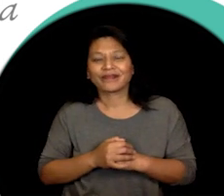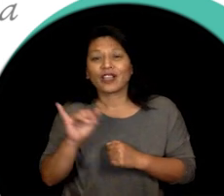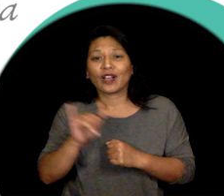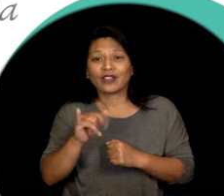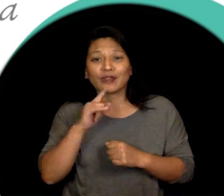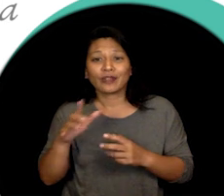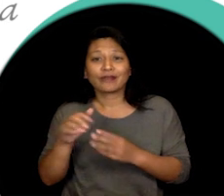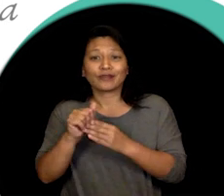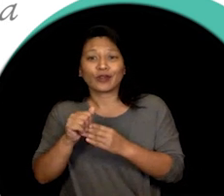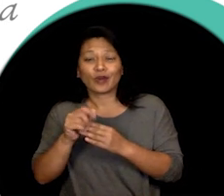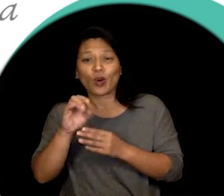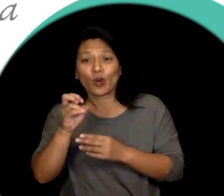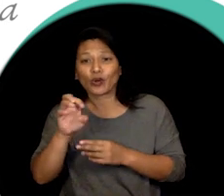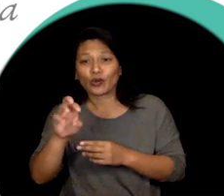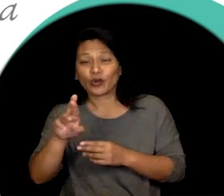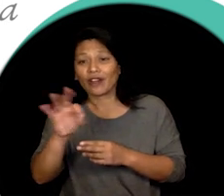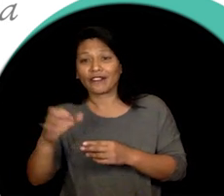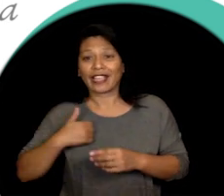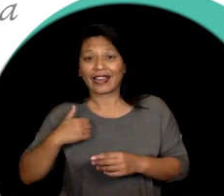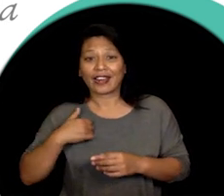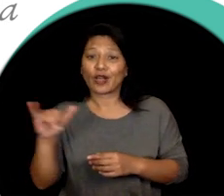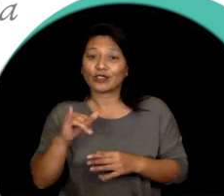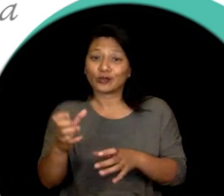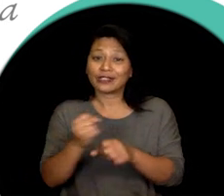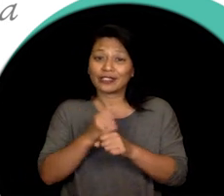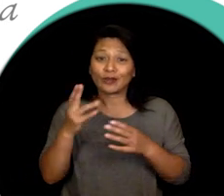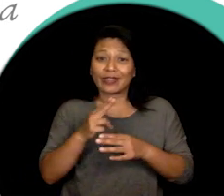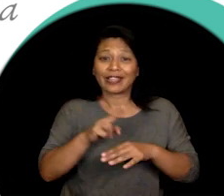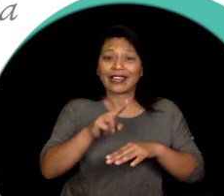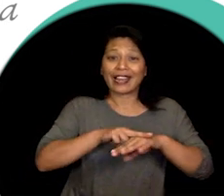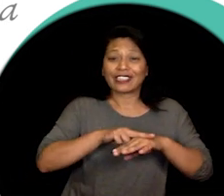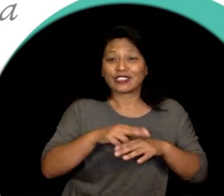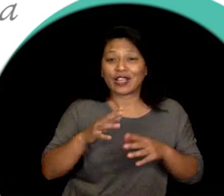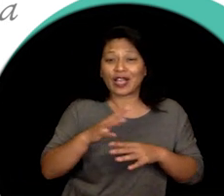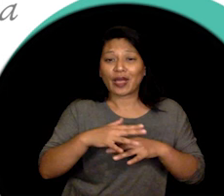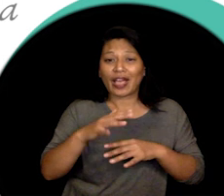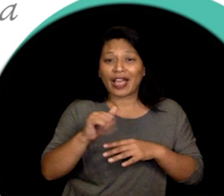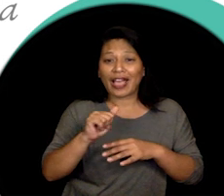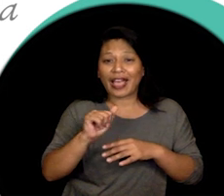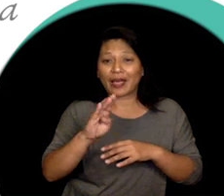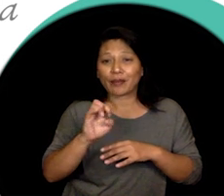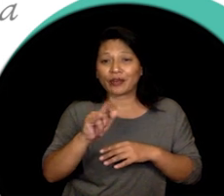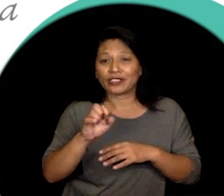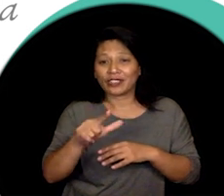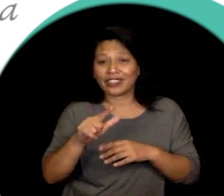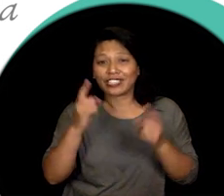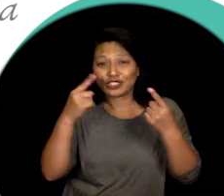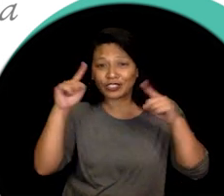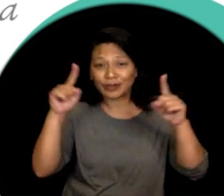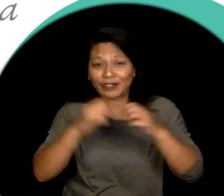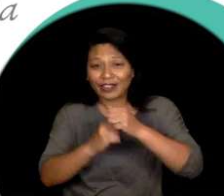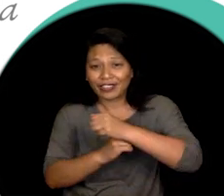Order of Canada and the recipient of an award from the National Aboriginal Achievement Foundation, Thomas King lives in Guelph,